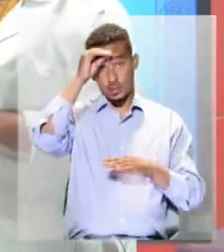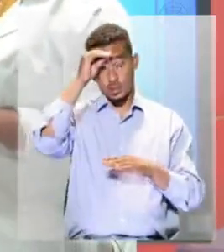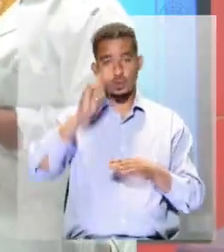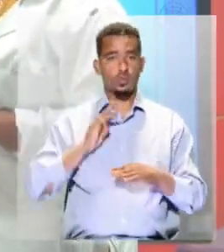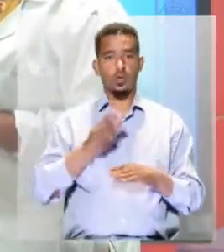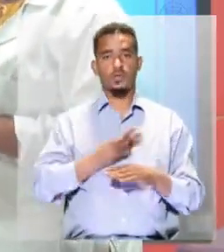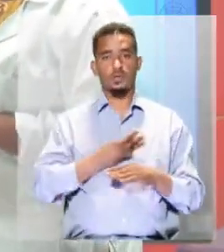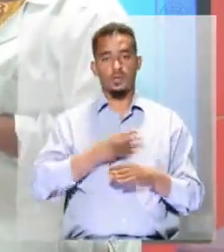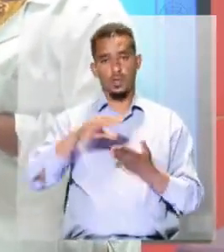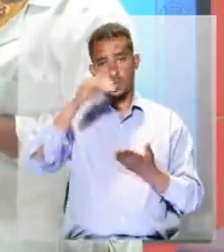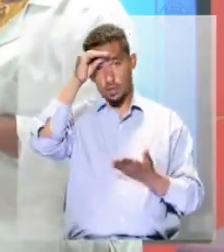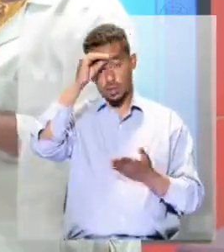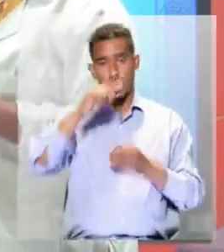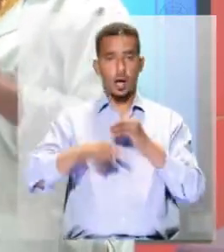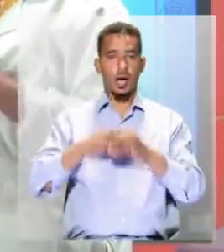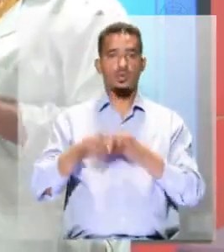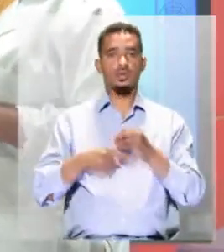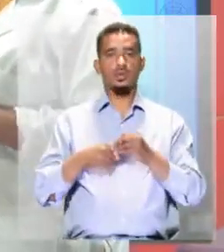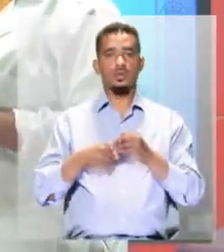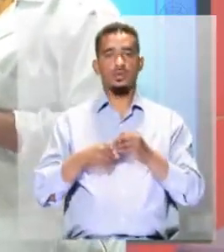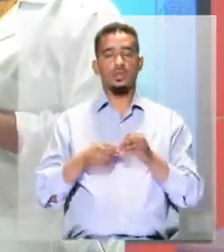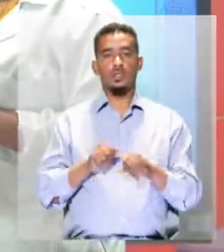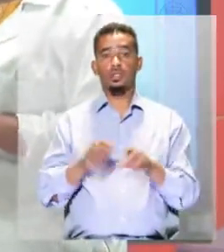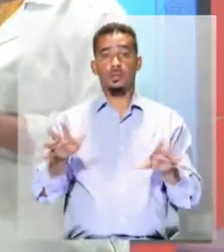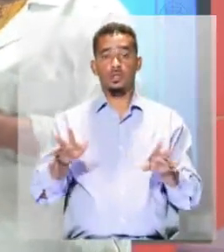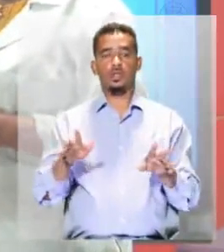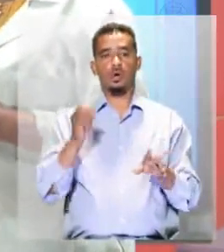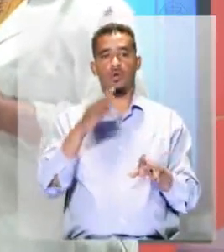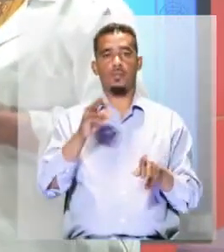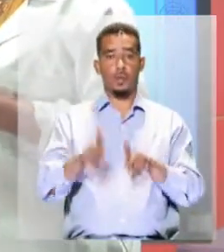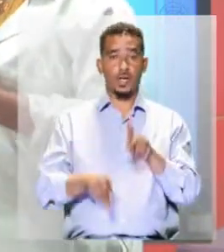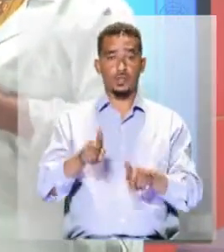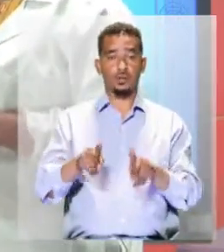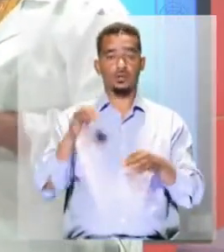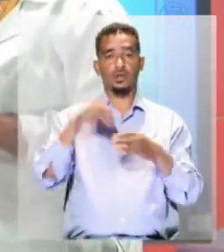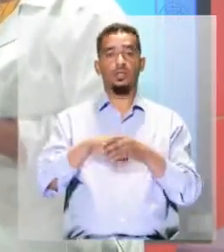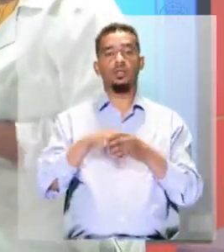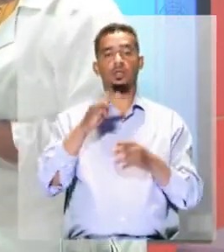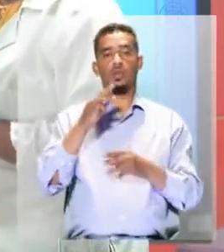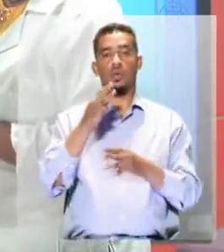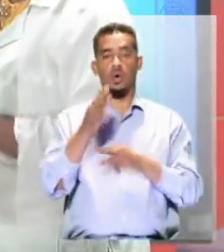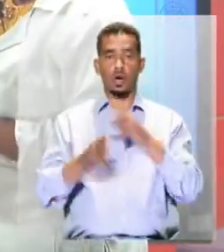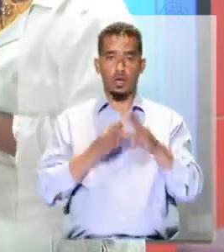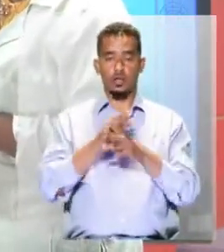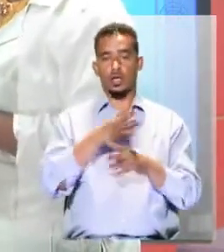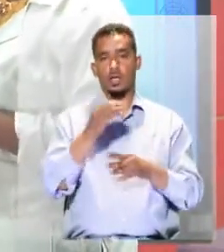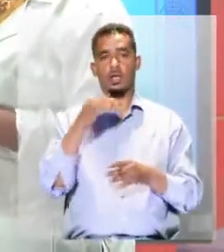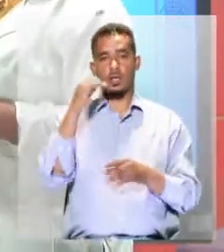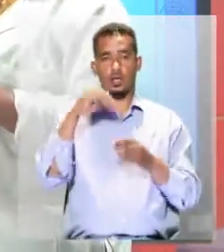have learned about distribution of population in the world and in